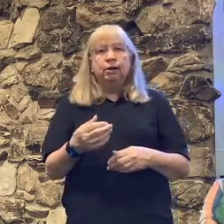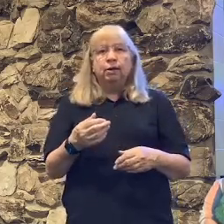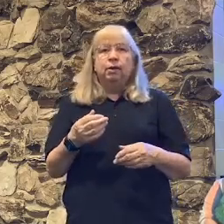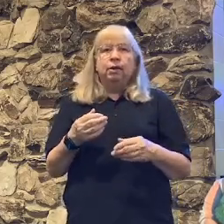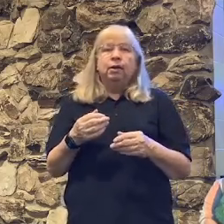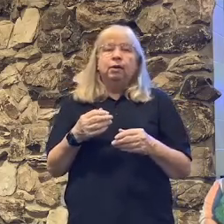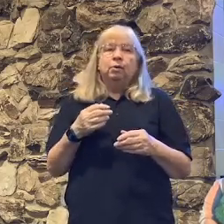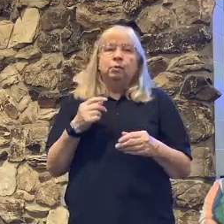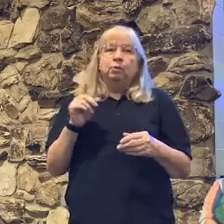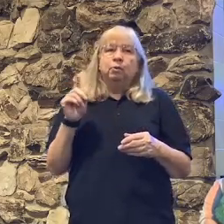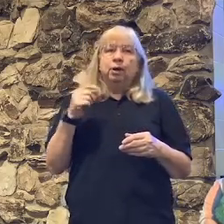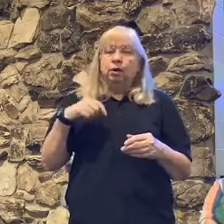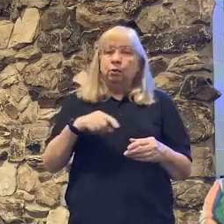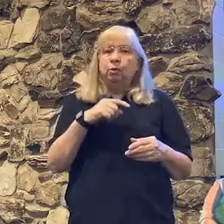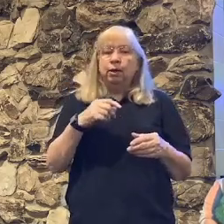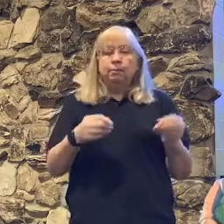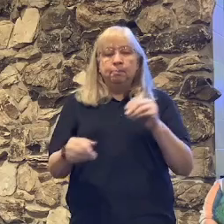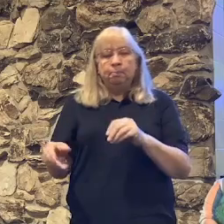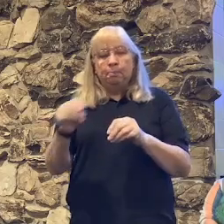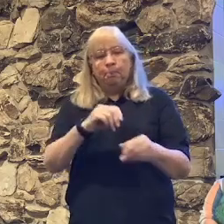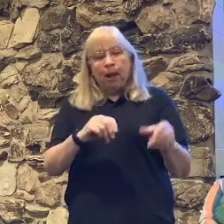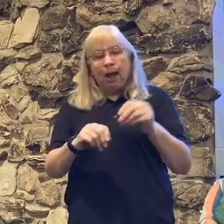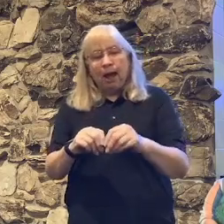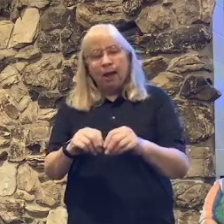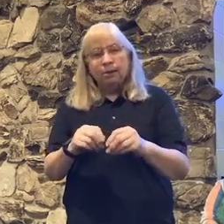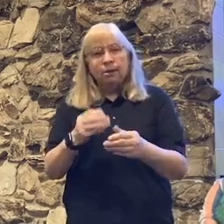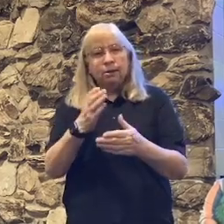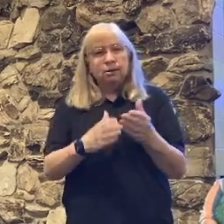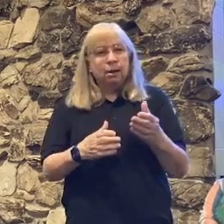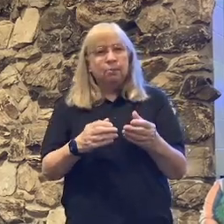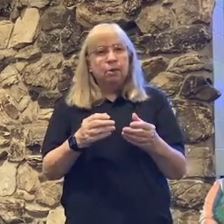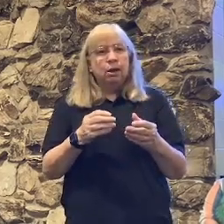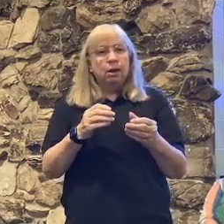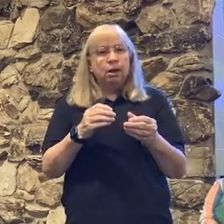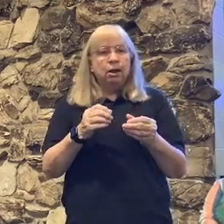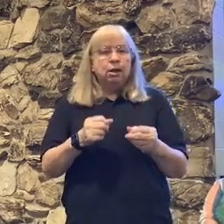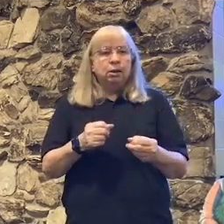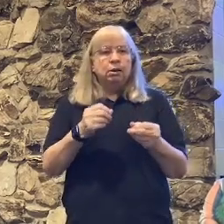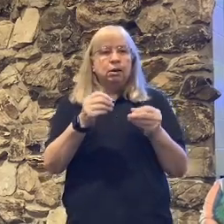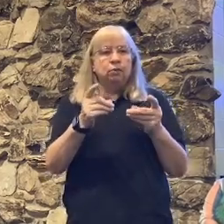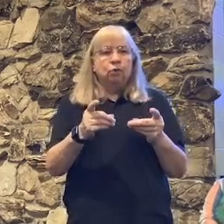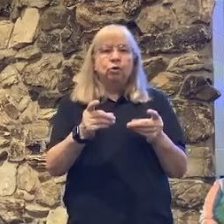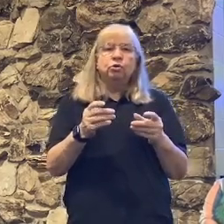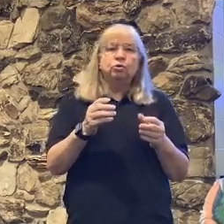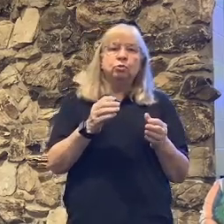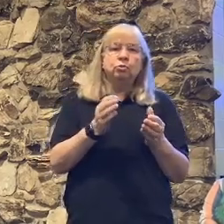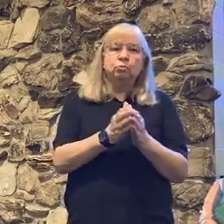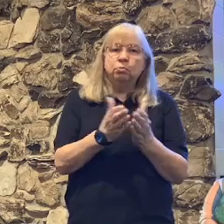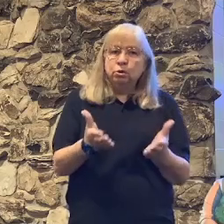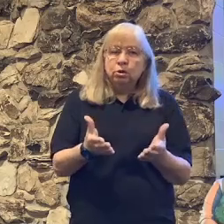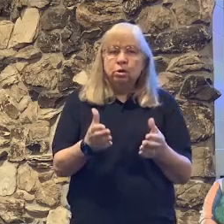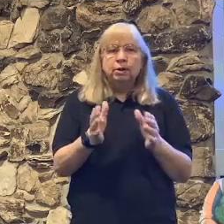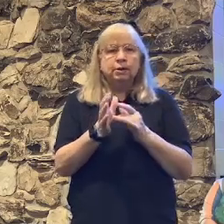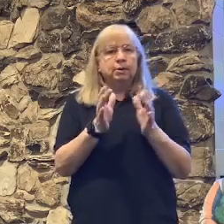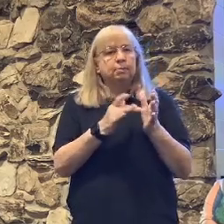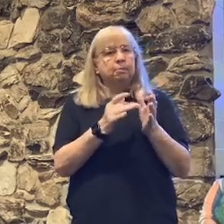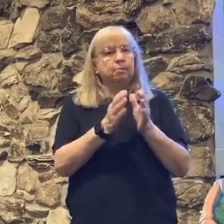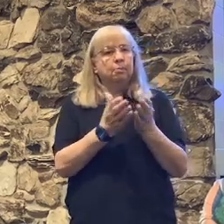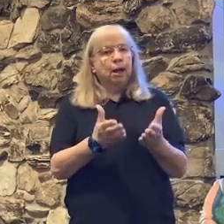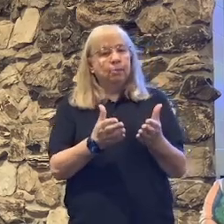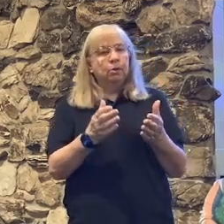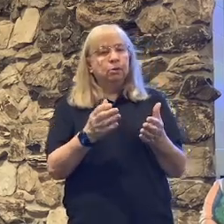where we packed some devotional books and some Bible passages